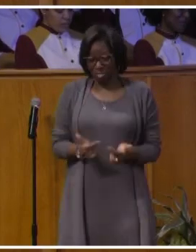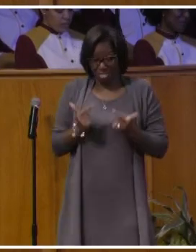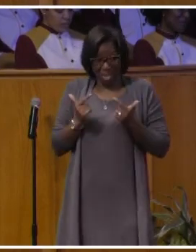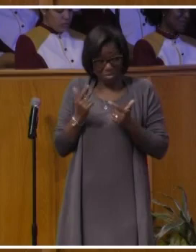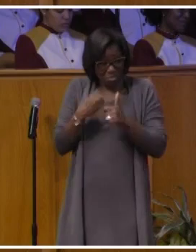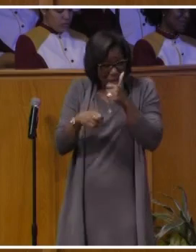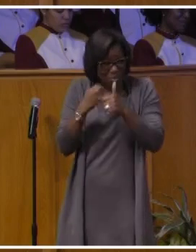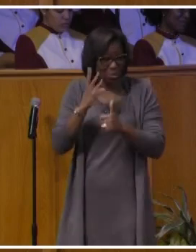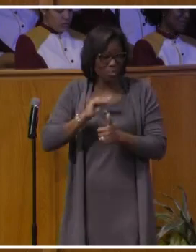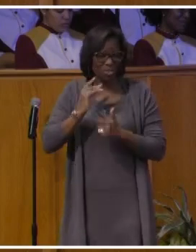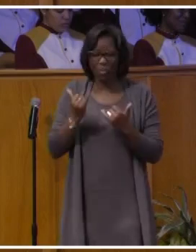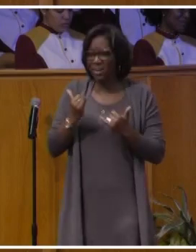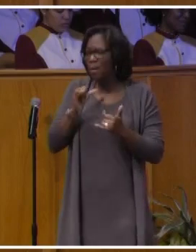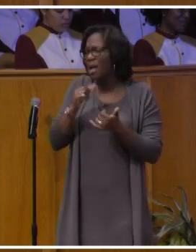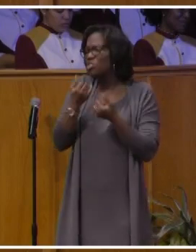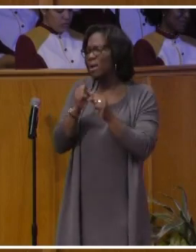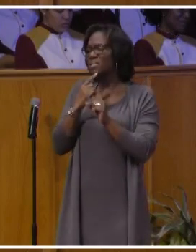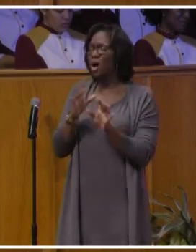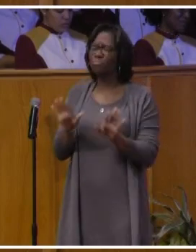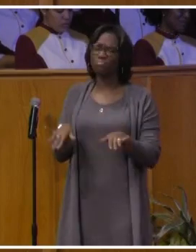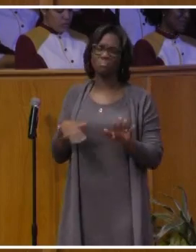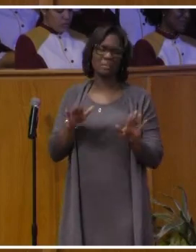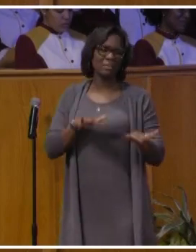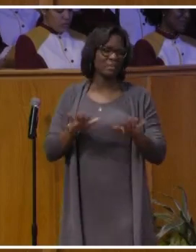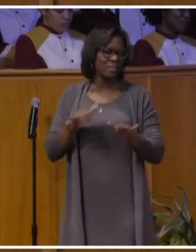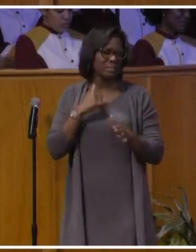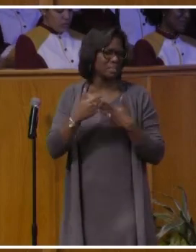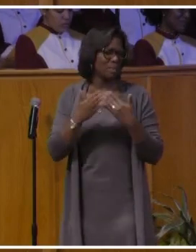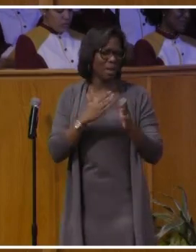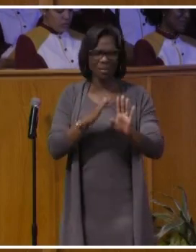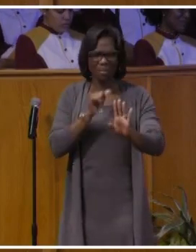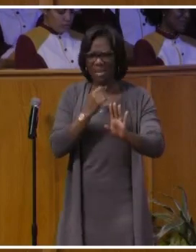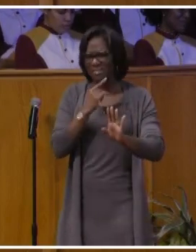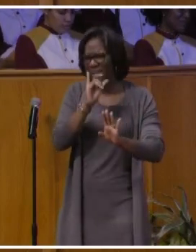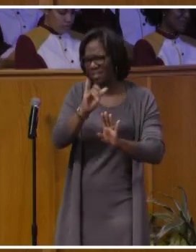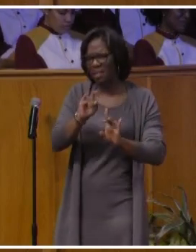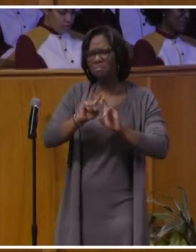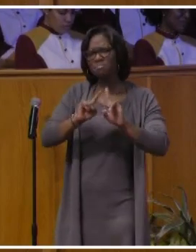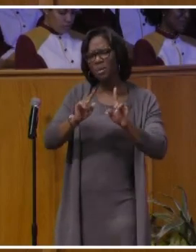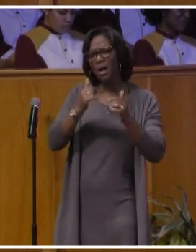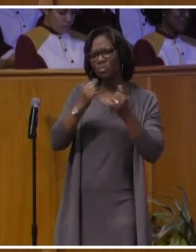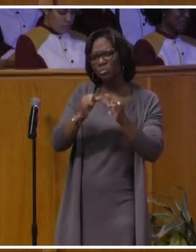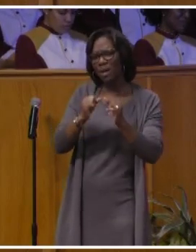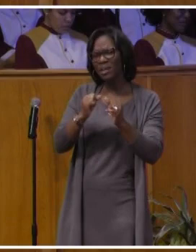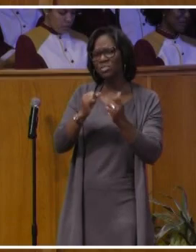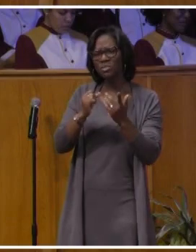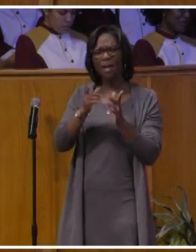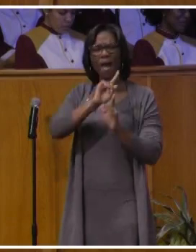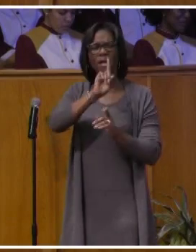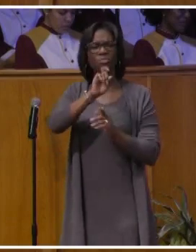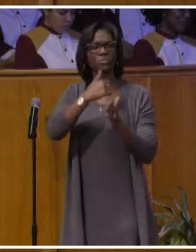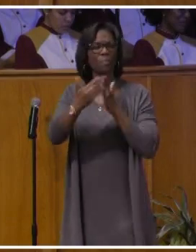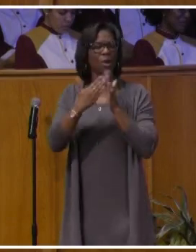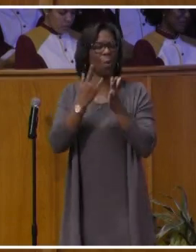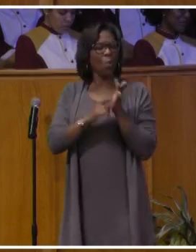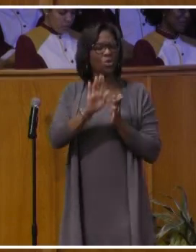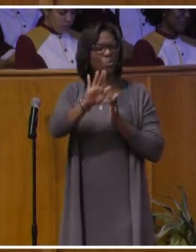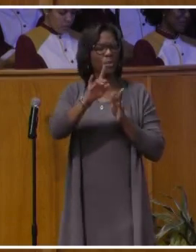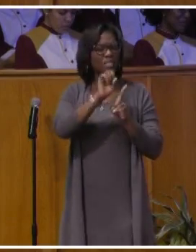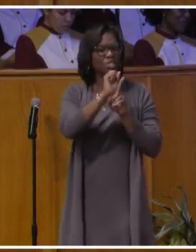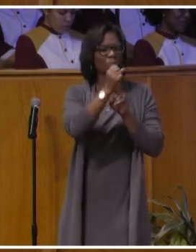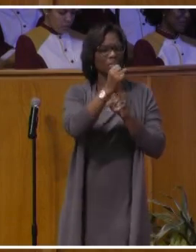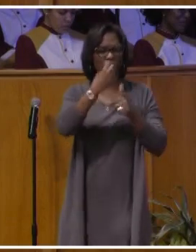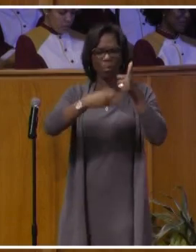not trying to make easy the struggle you're facing in life, but I want to tell you that no matter what it is,